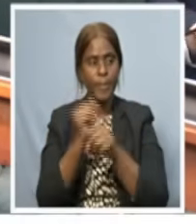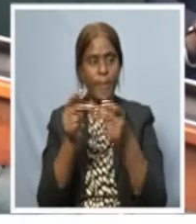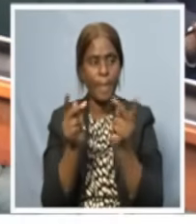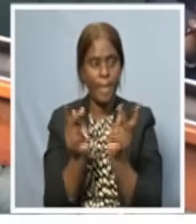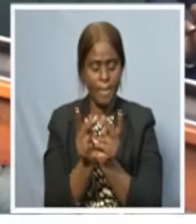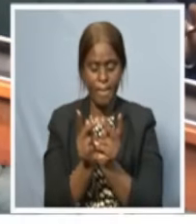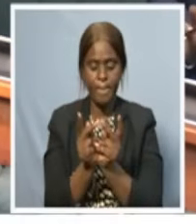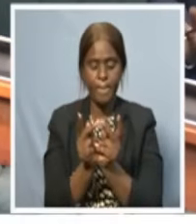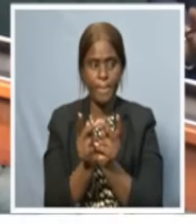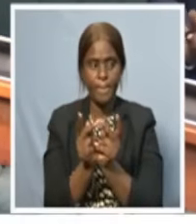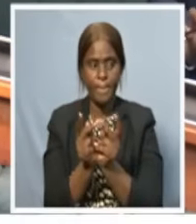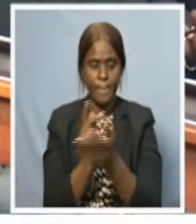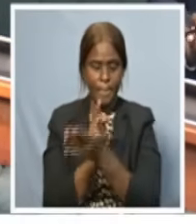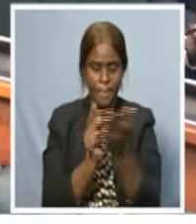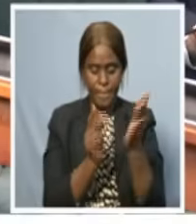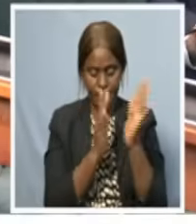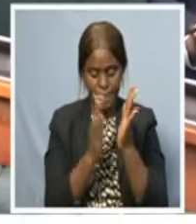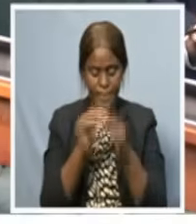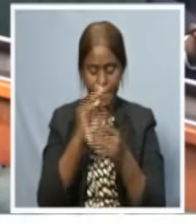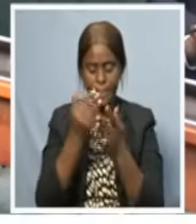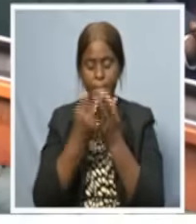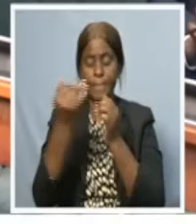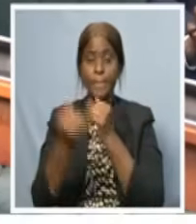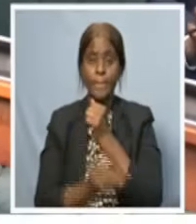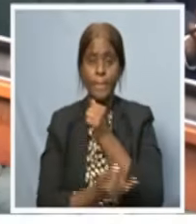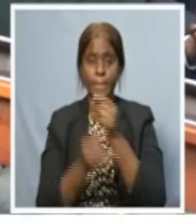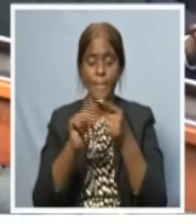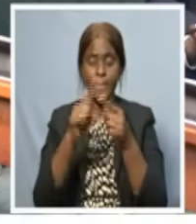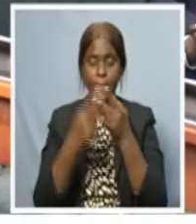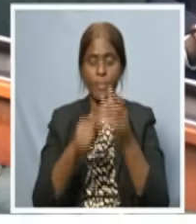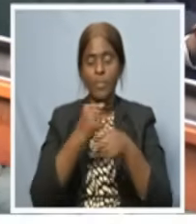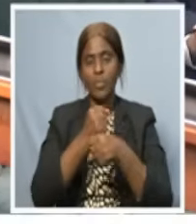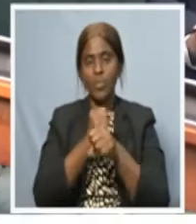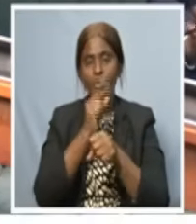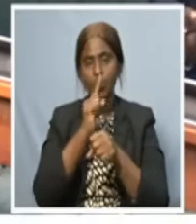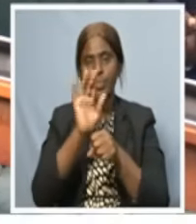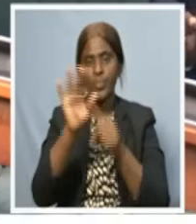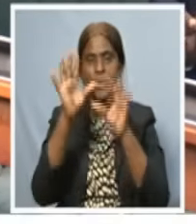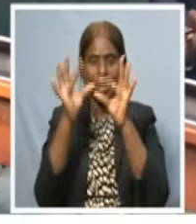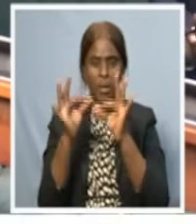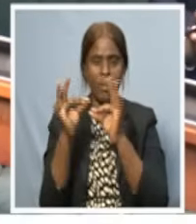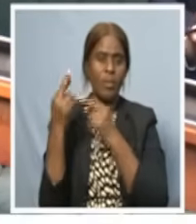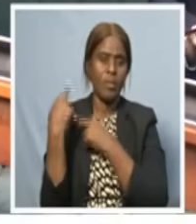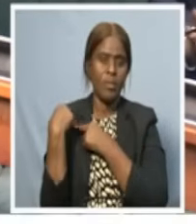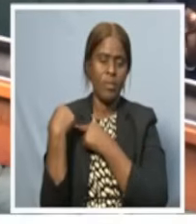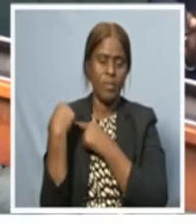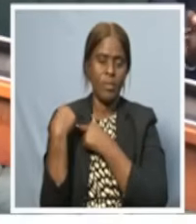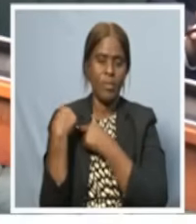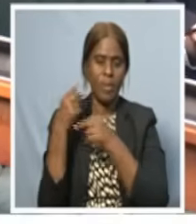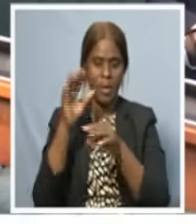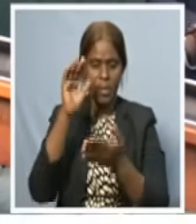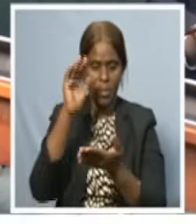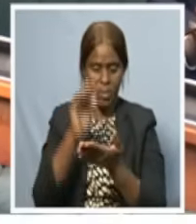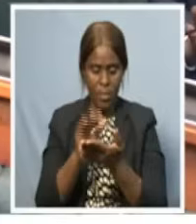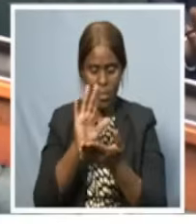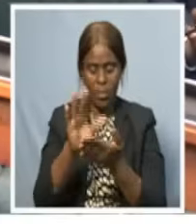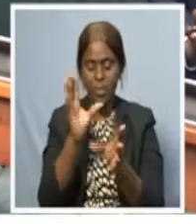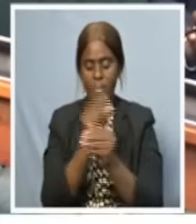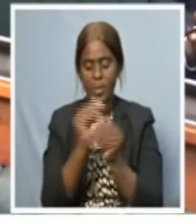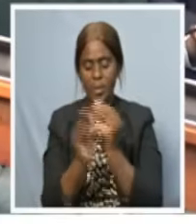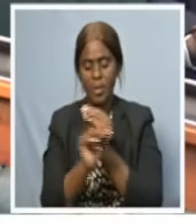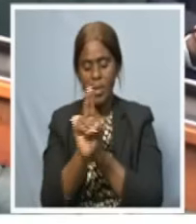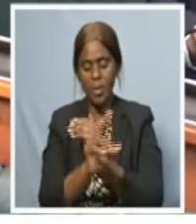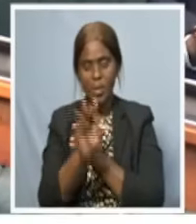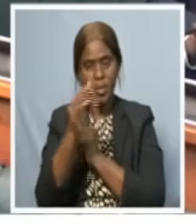workplaces. These measures were introduced to ensure accountability, reduce